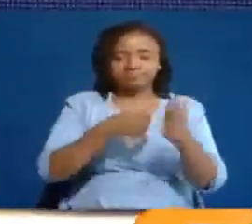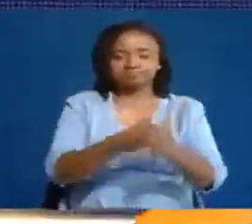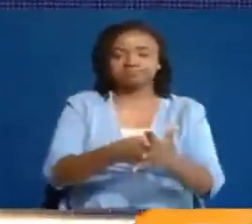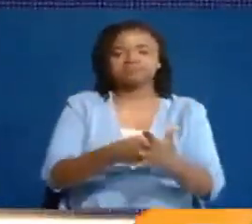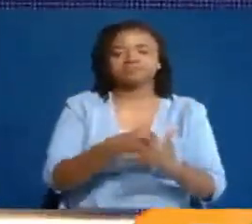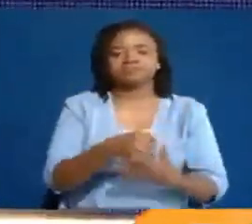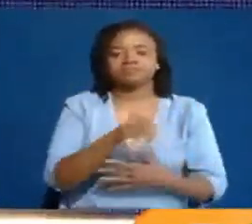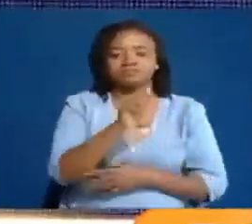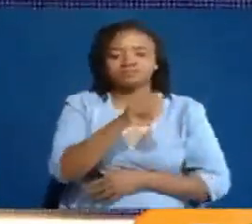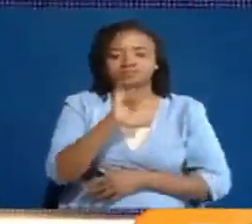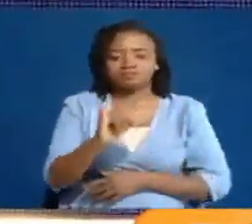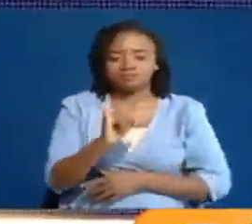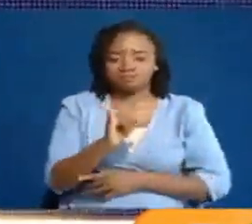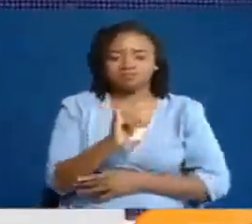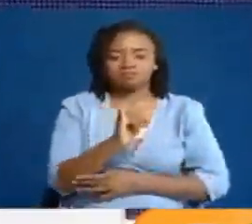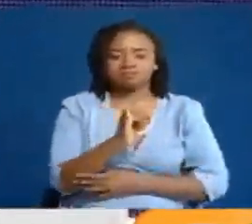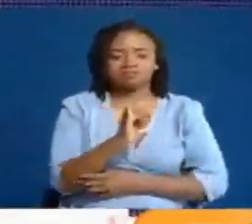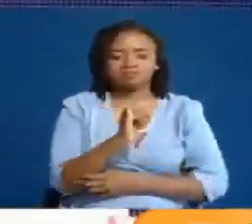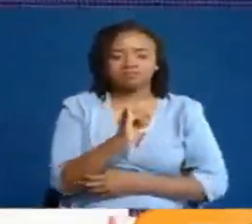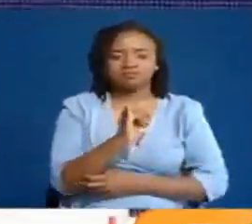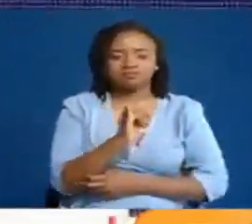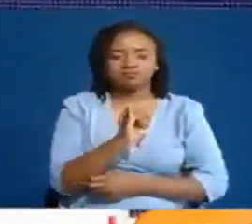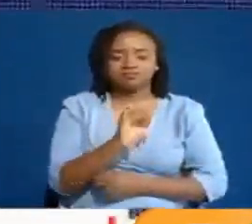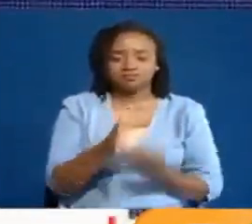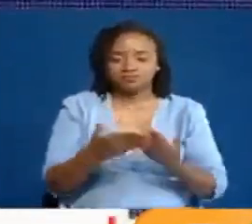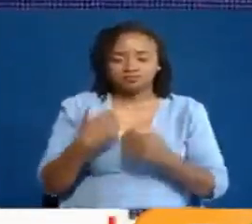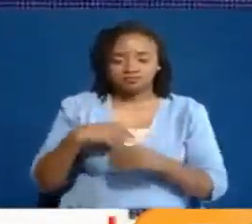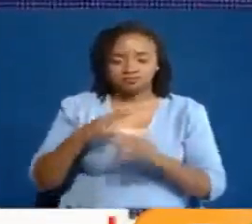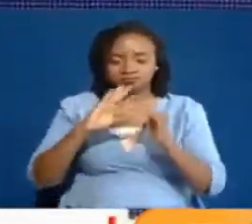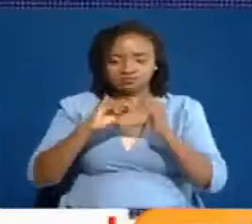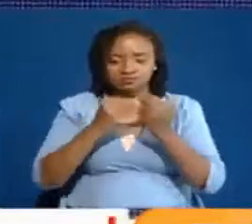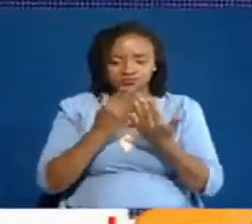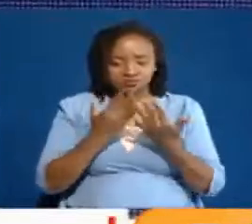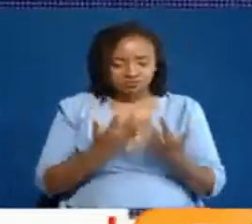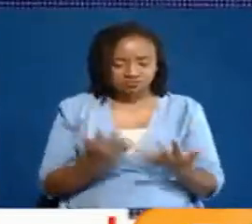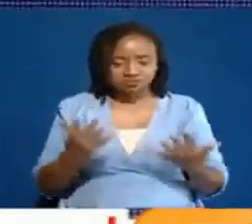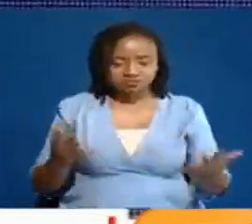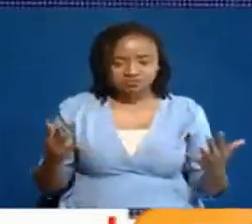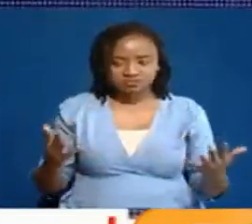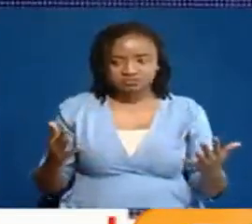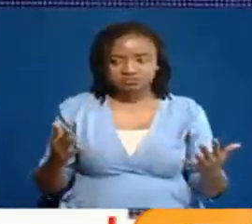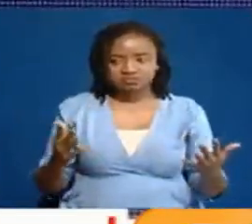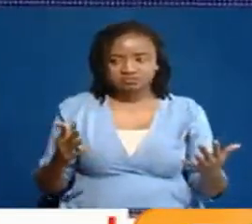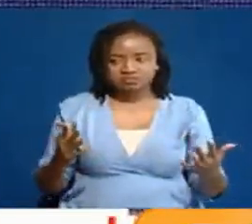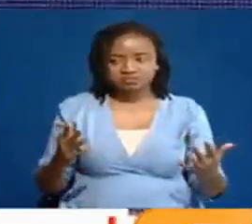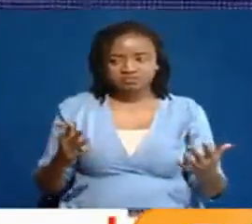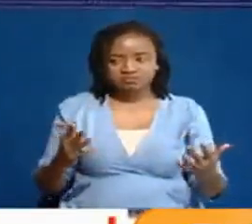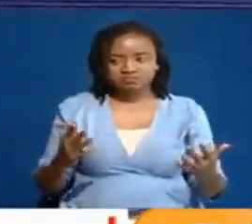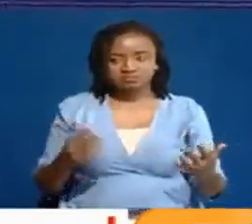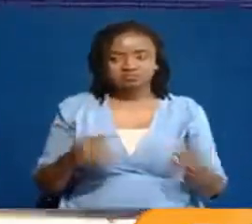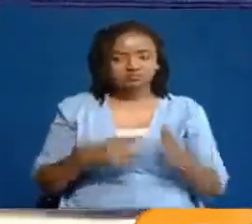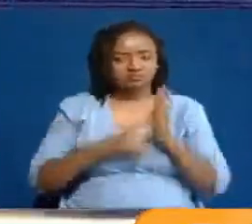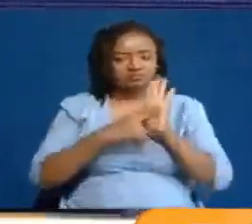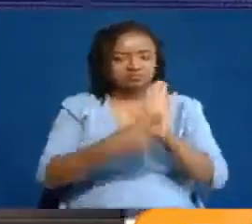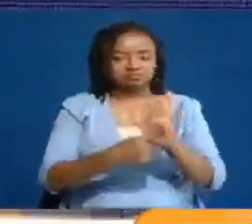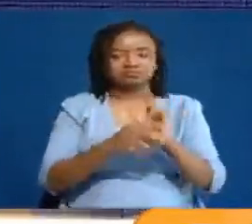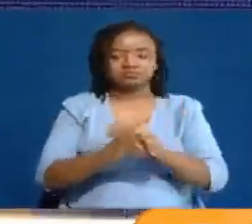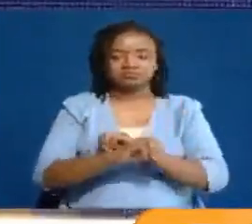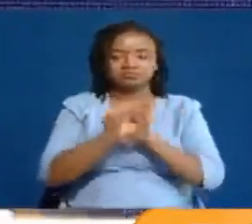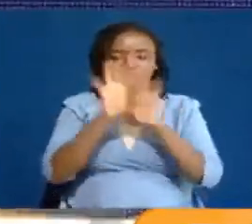artificial intelligence to create products that not only reflect the